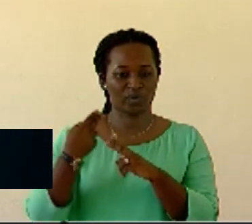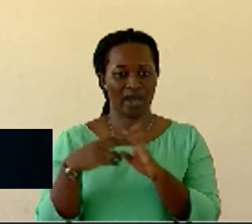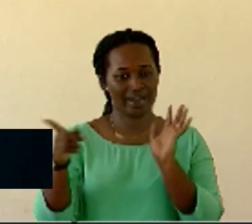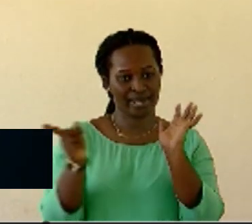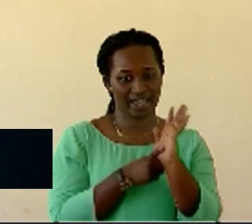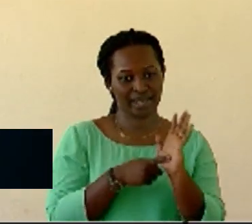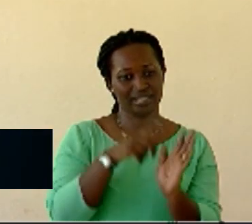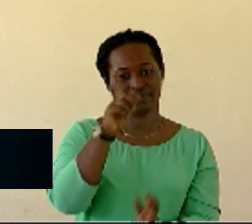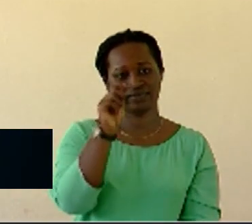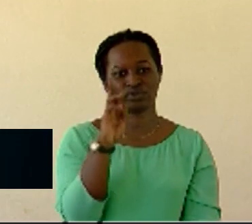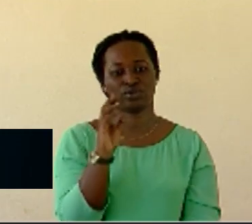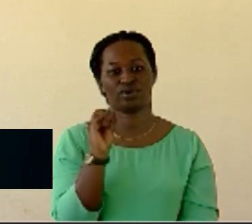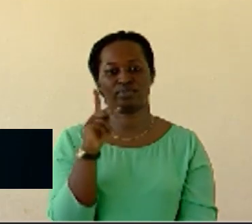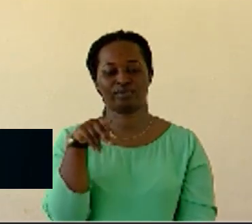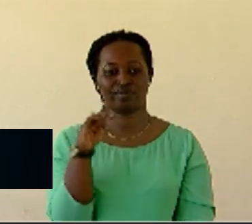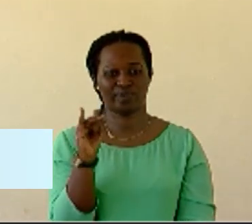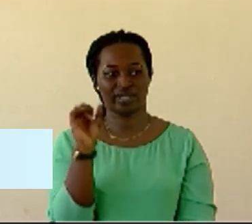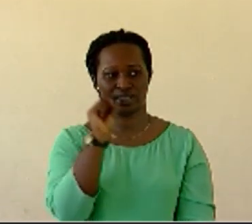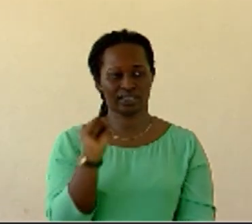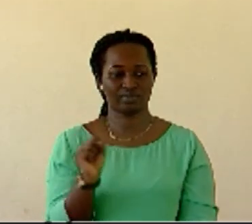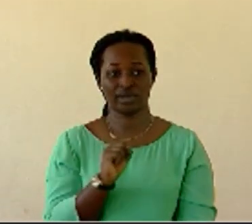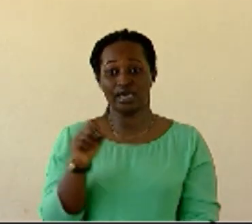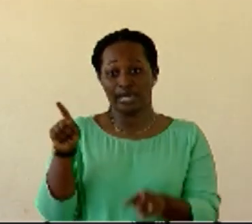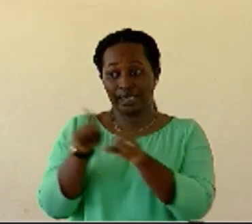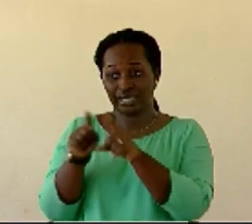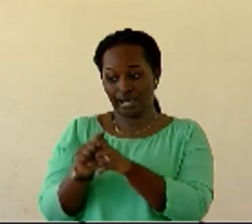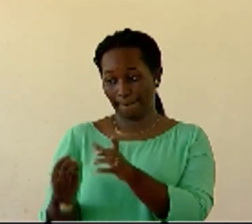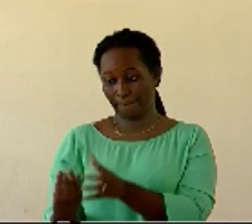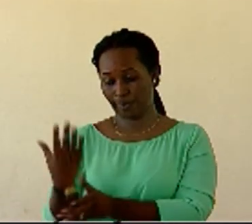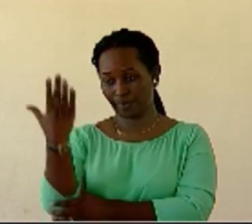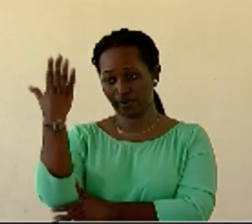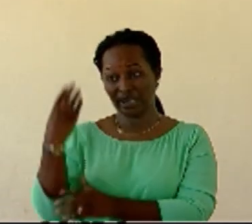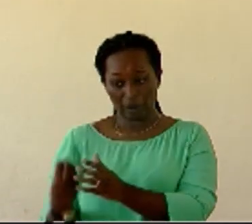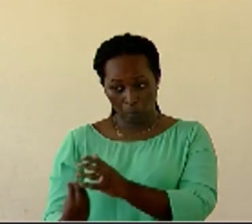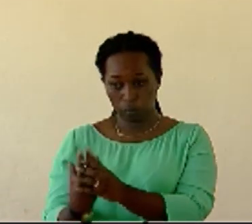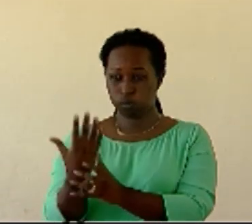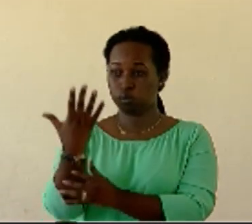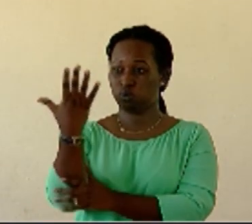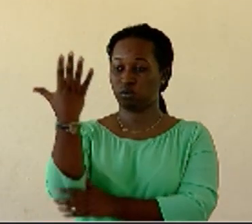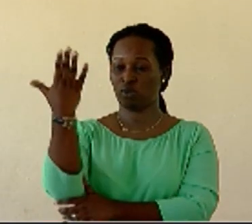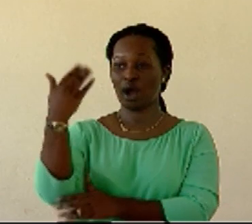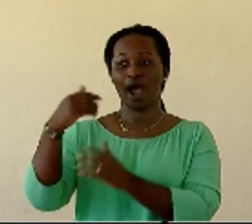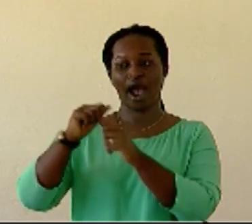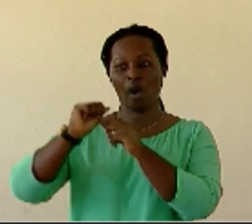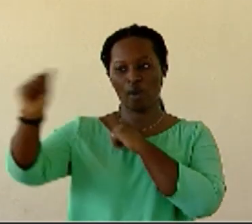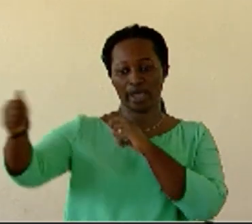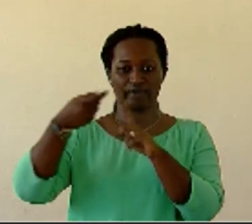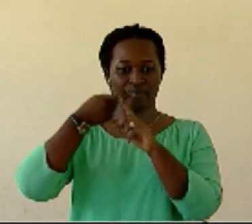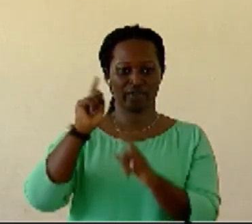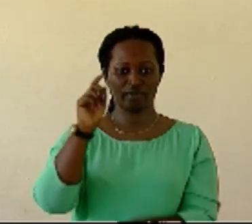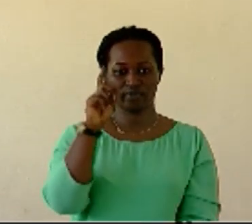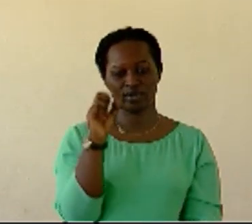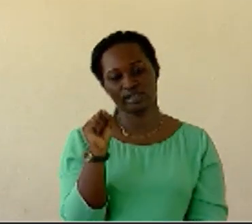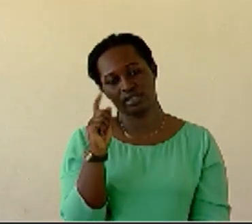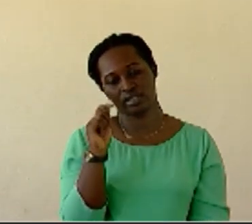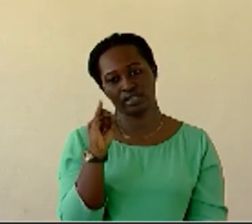what tropism means. Plant is growth towards or away from the stimulus. We can